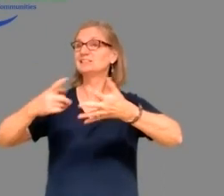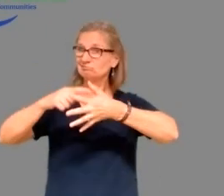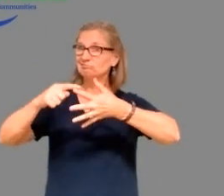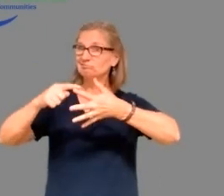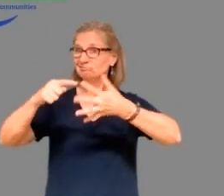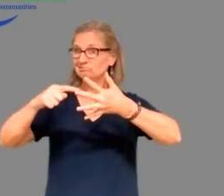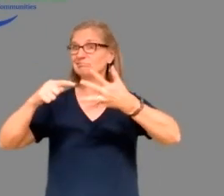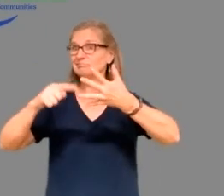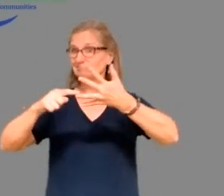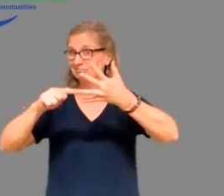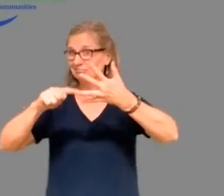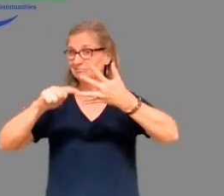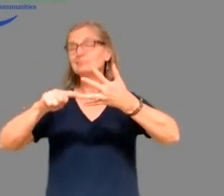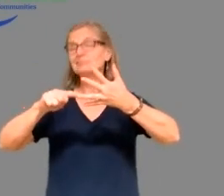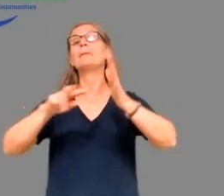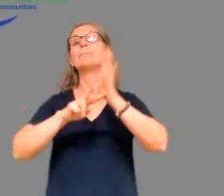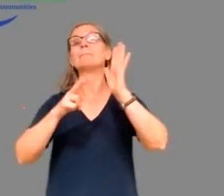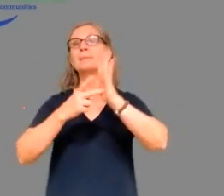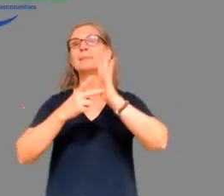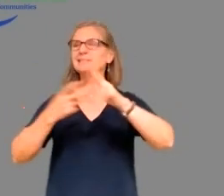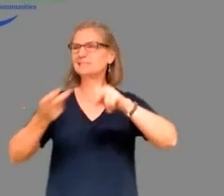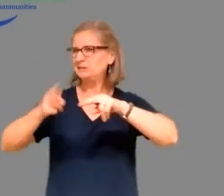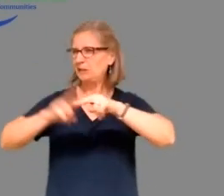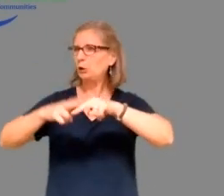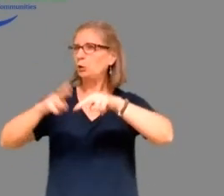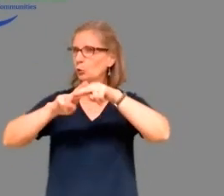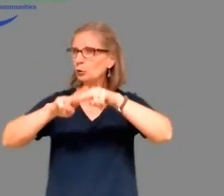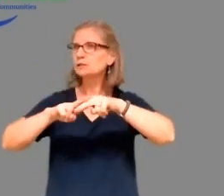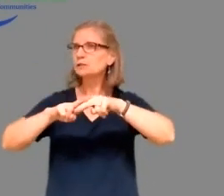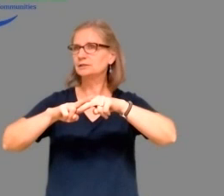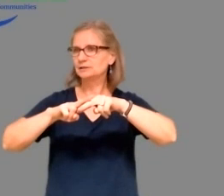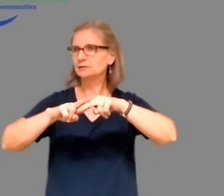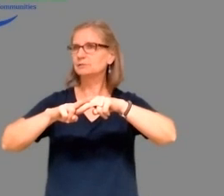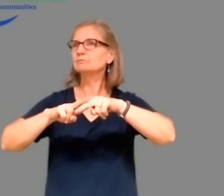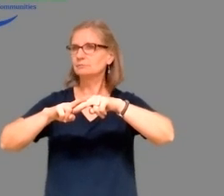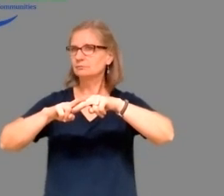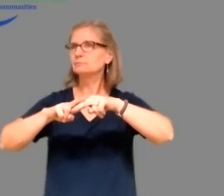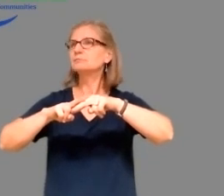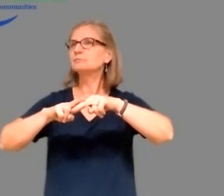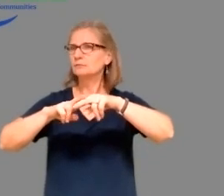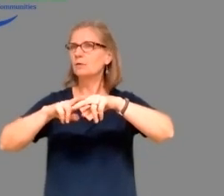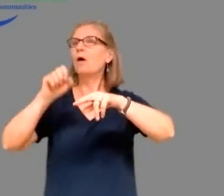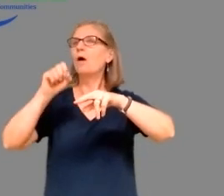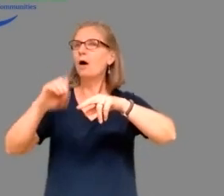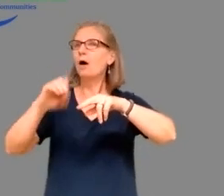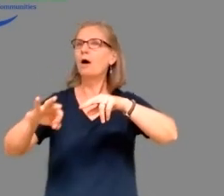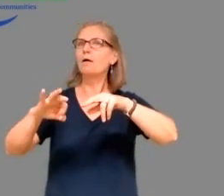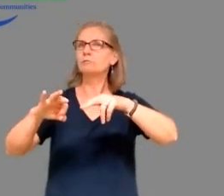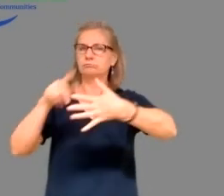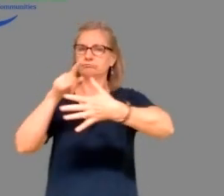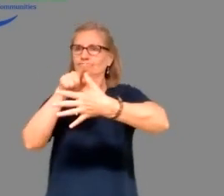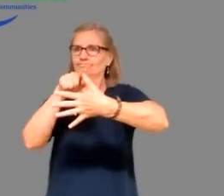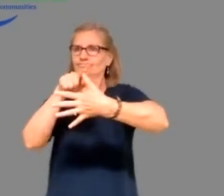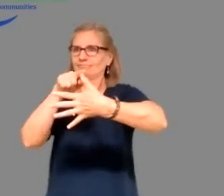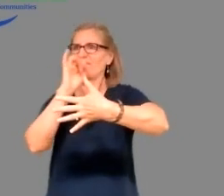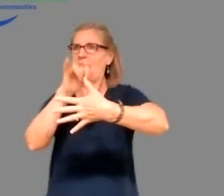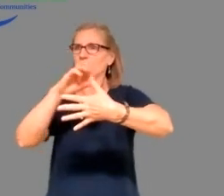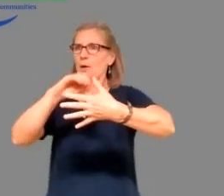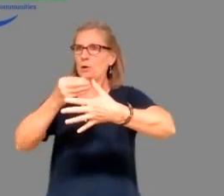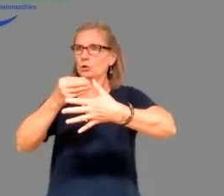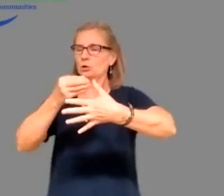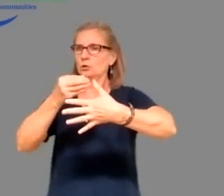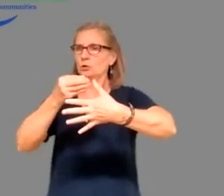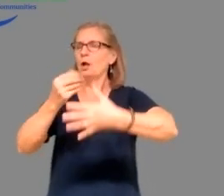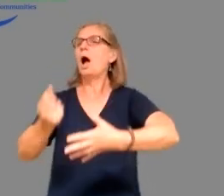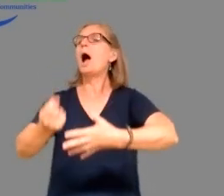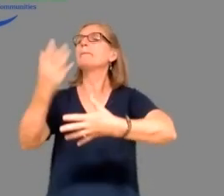That is certainly increasing the likelihood that the prevalence number may not be what we think it is when we talk about a